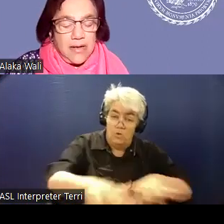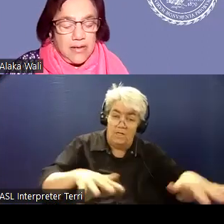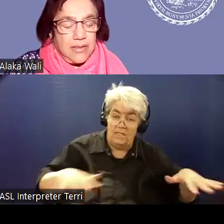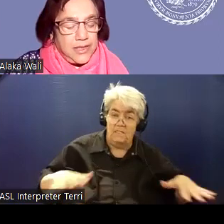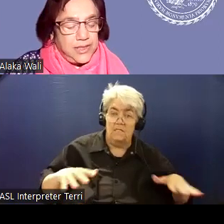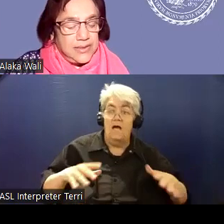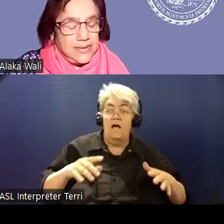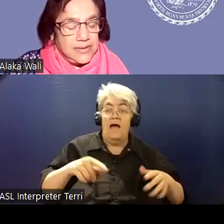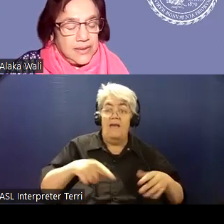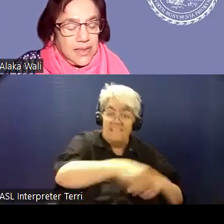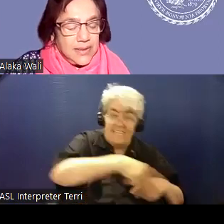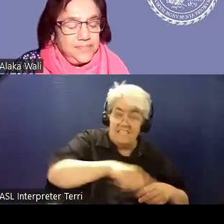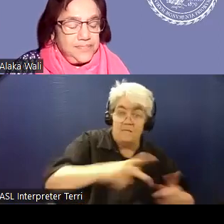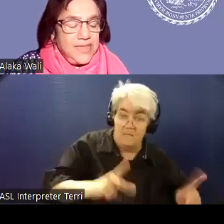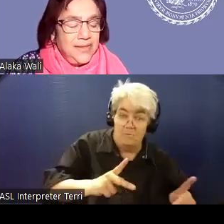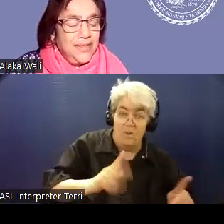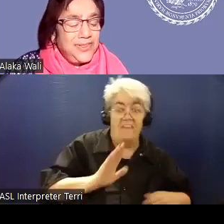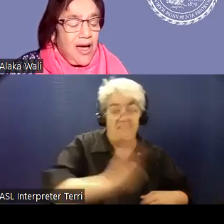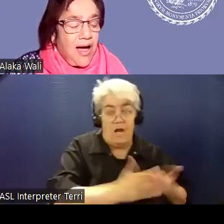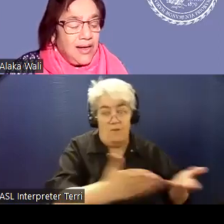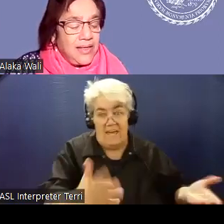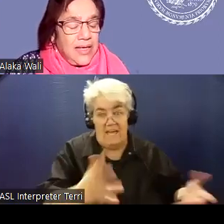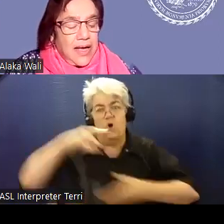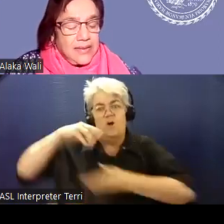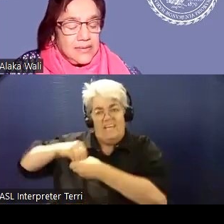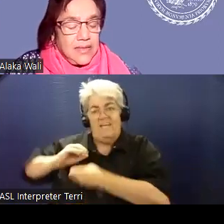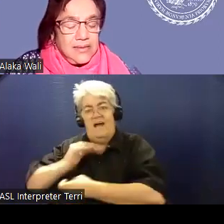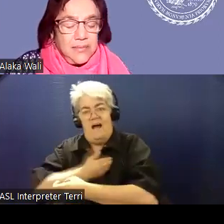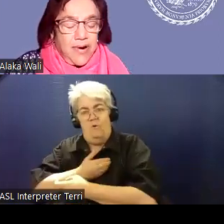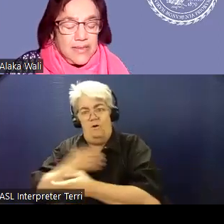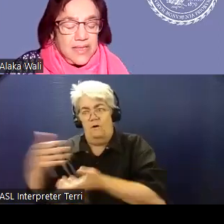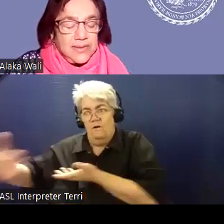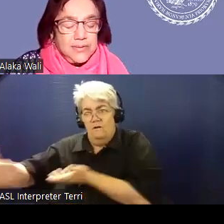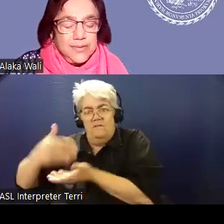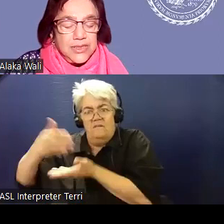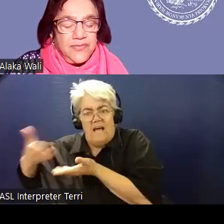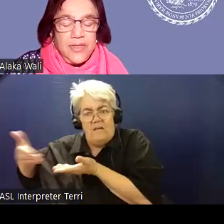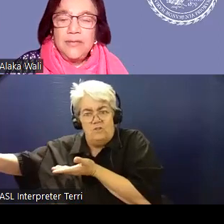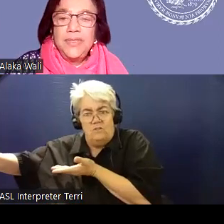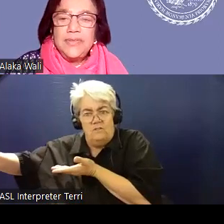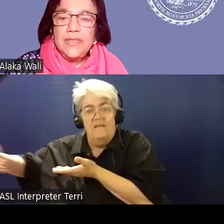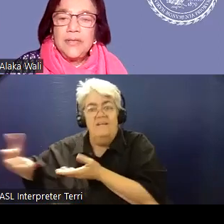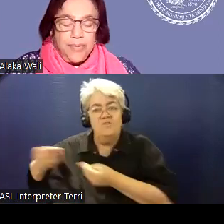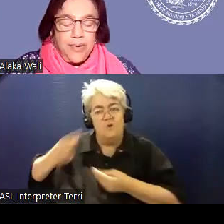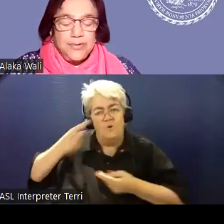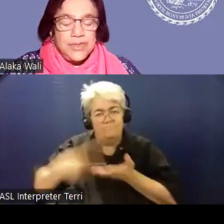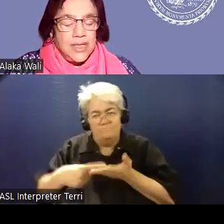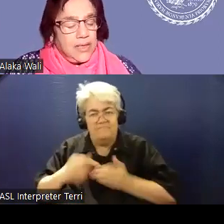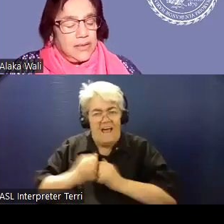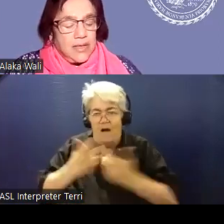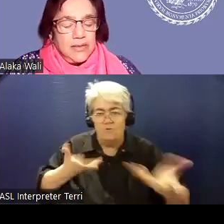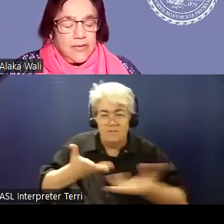represented in our collections. In this talk, I discussed the process through which the Field Museum